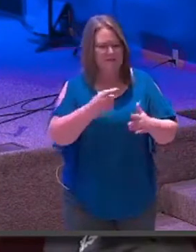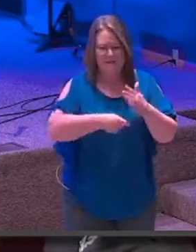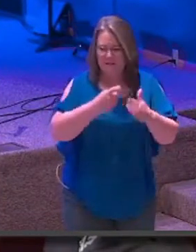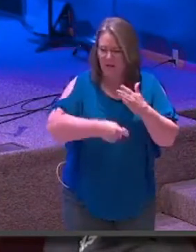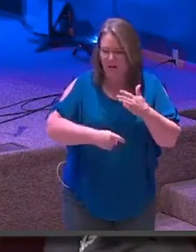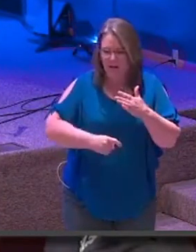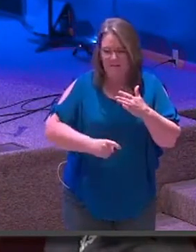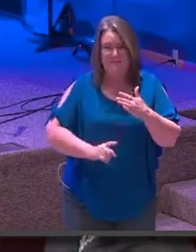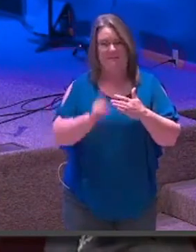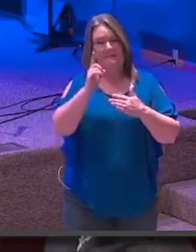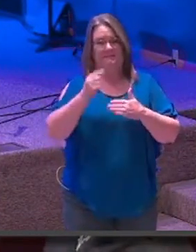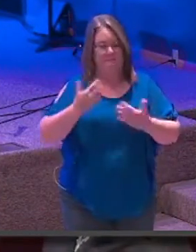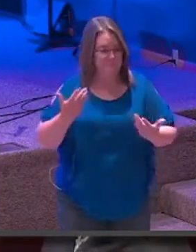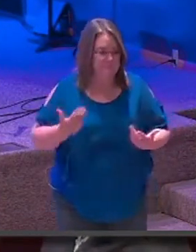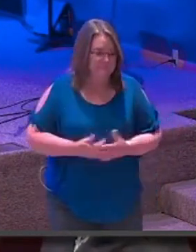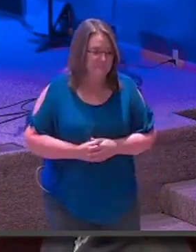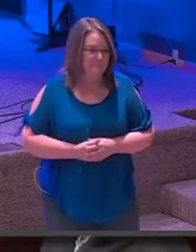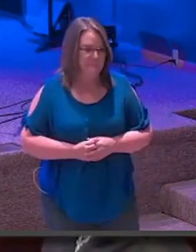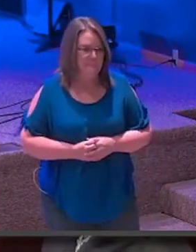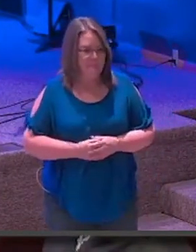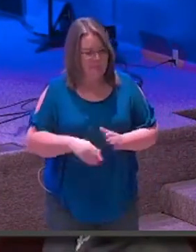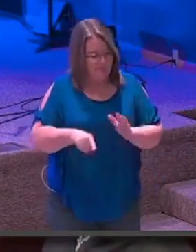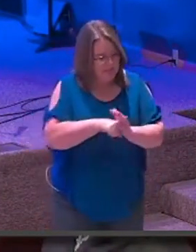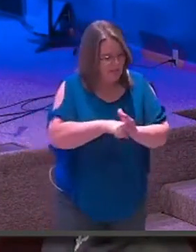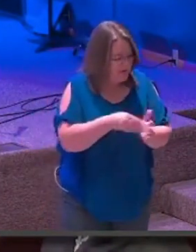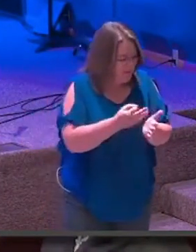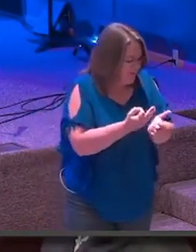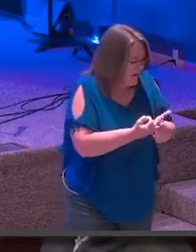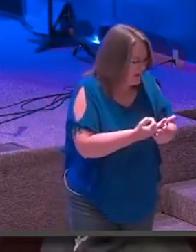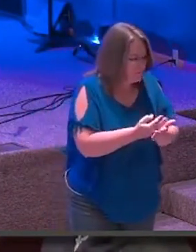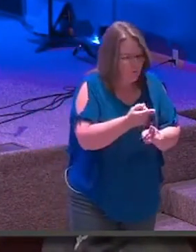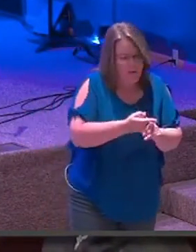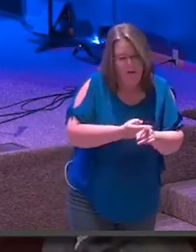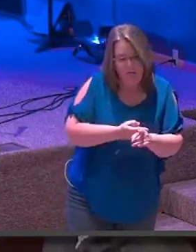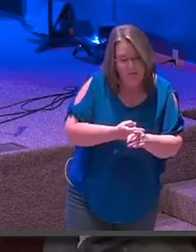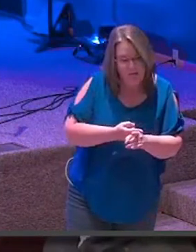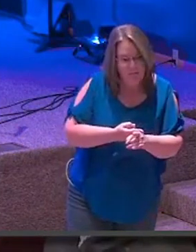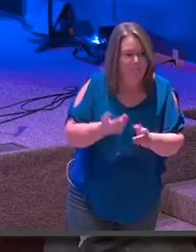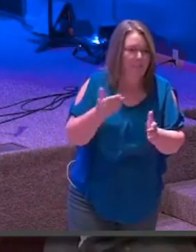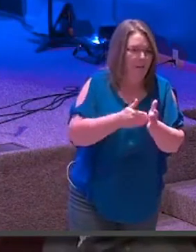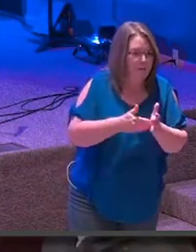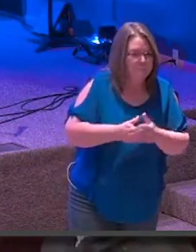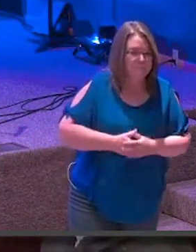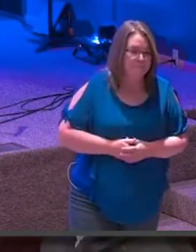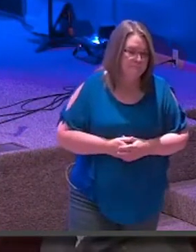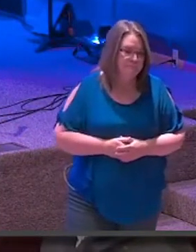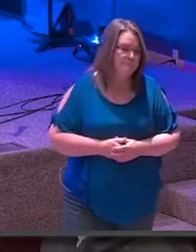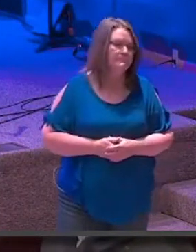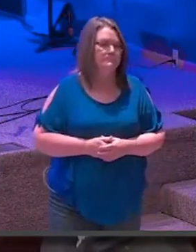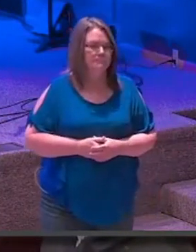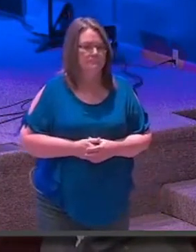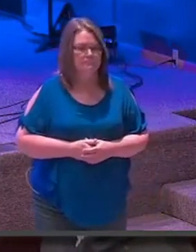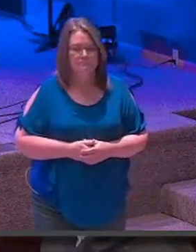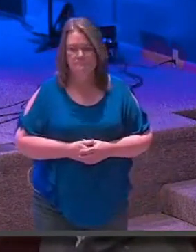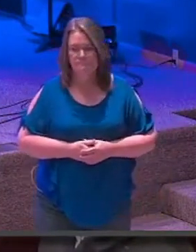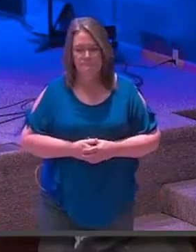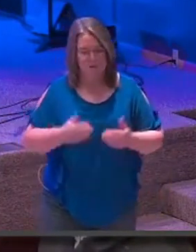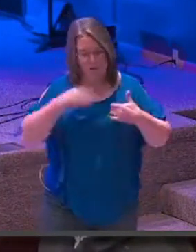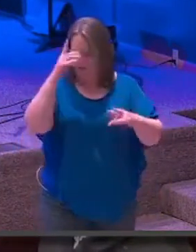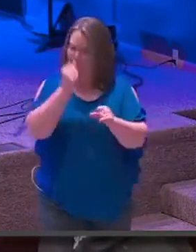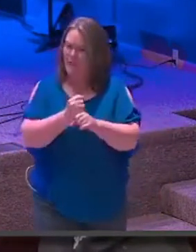had a negative financial month again. Have faith. We got to